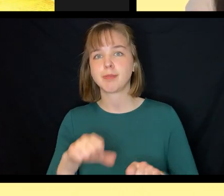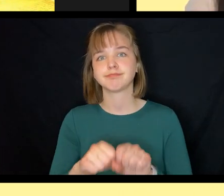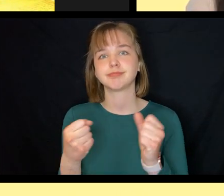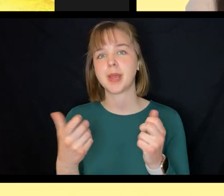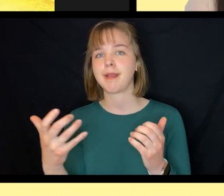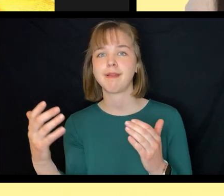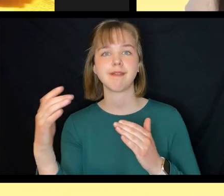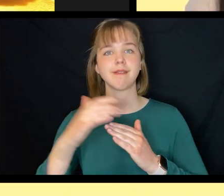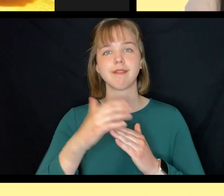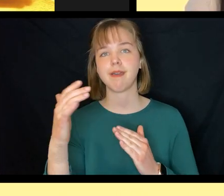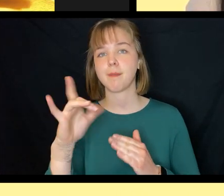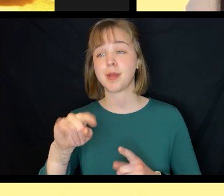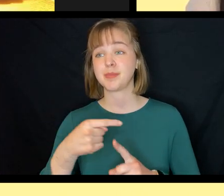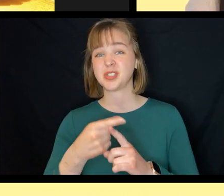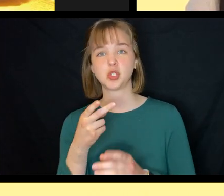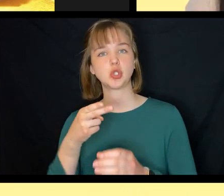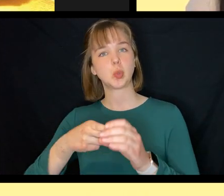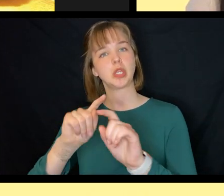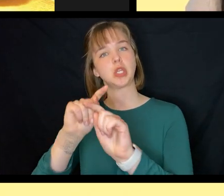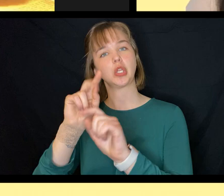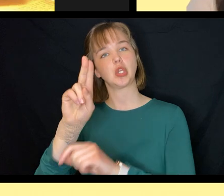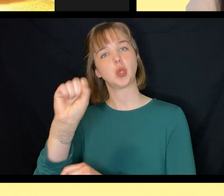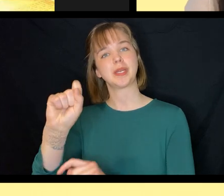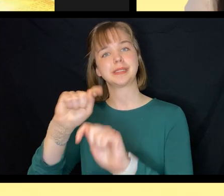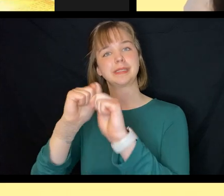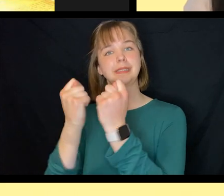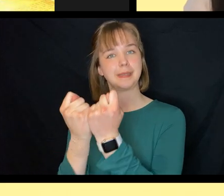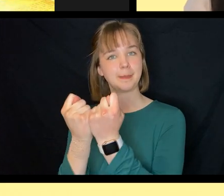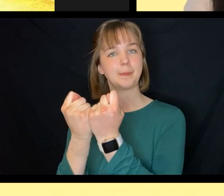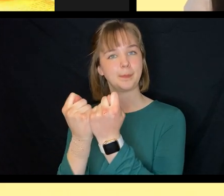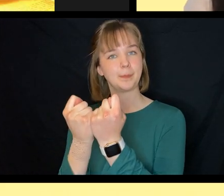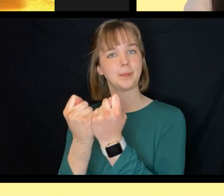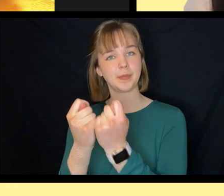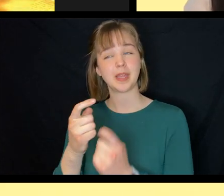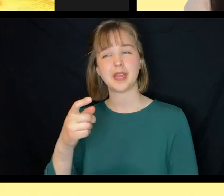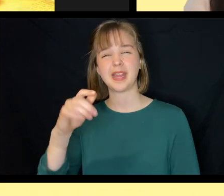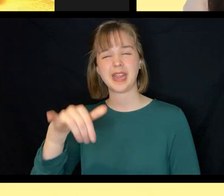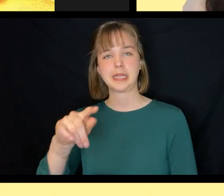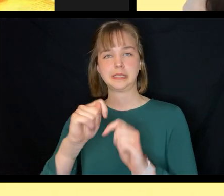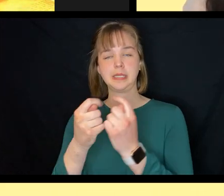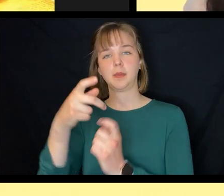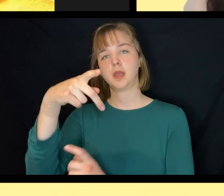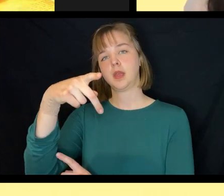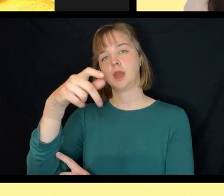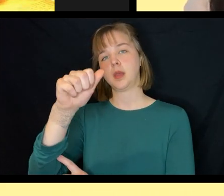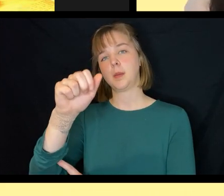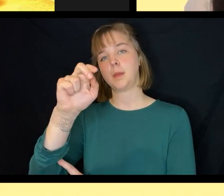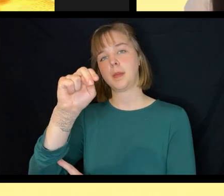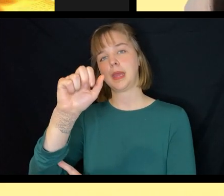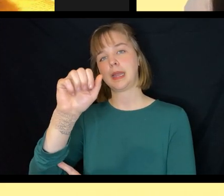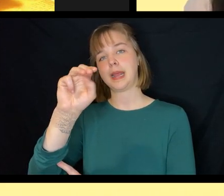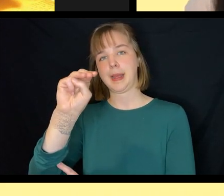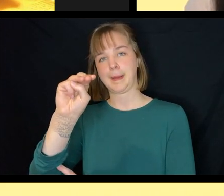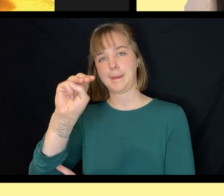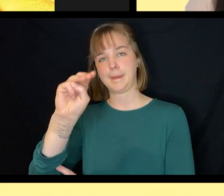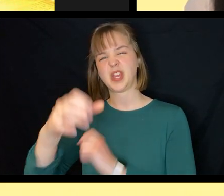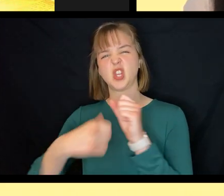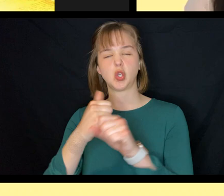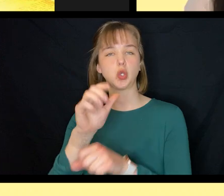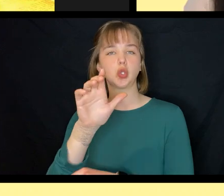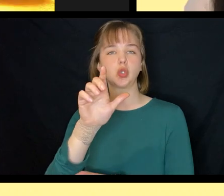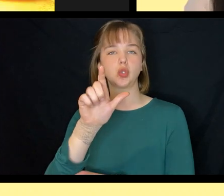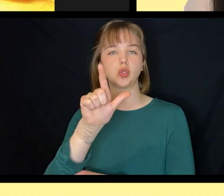first US team at the end of that season it was the Pan Am team, which was in Toronto in